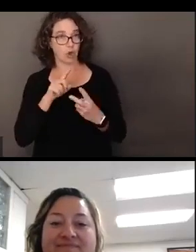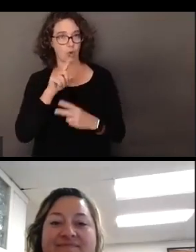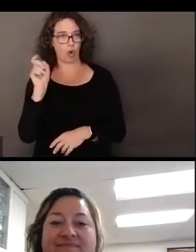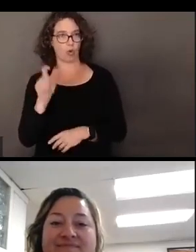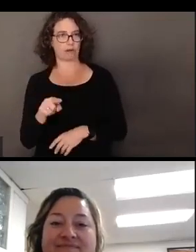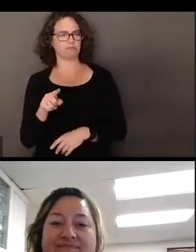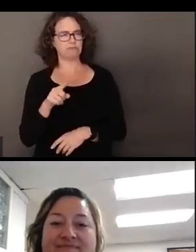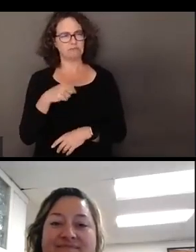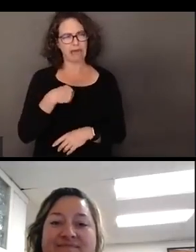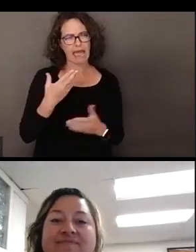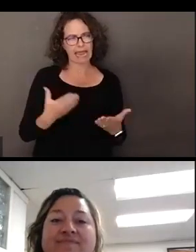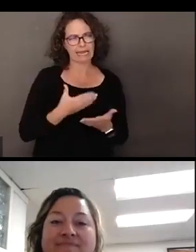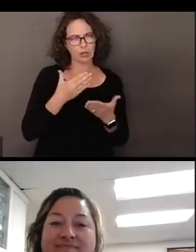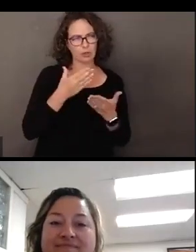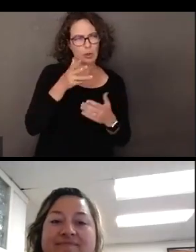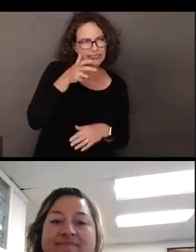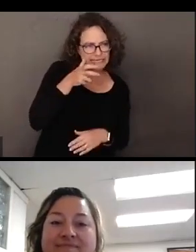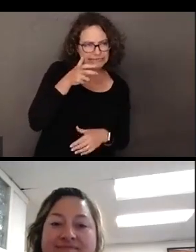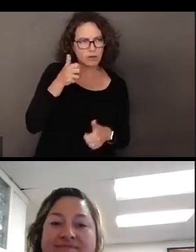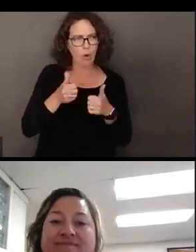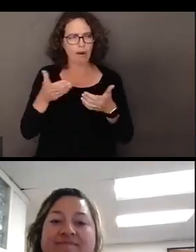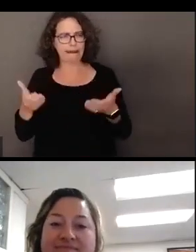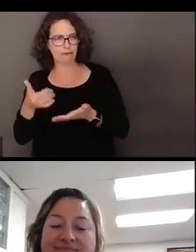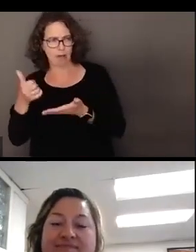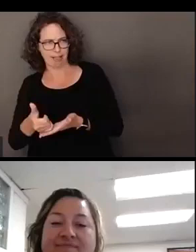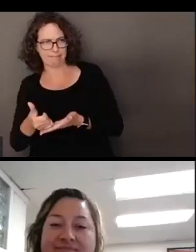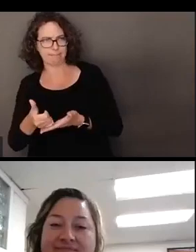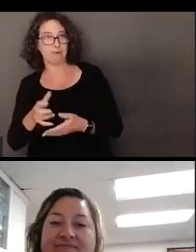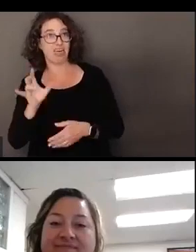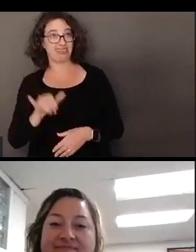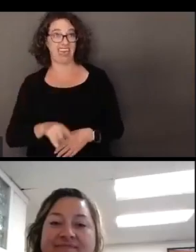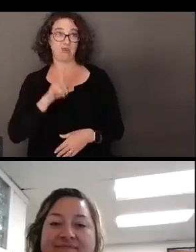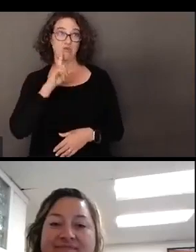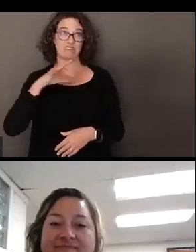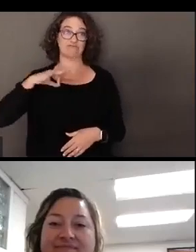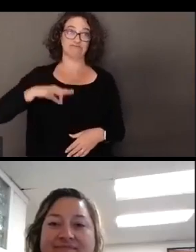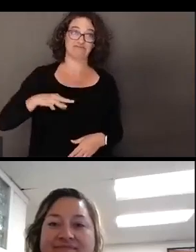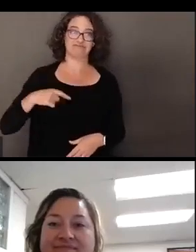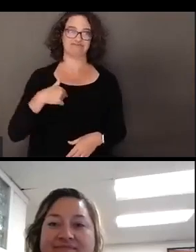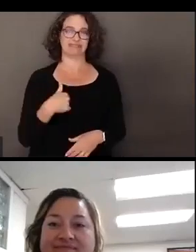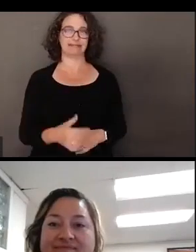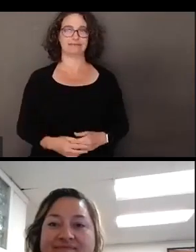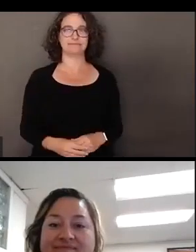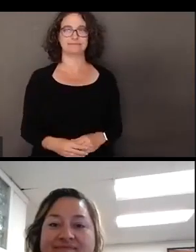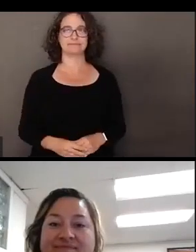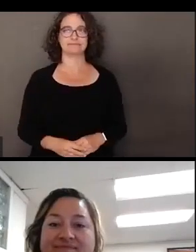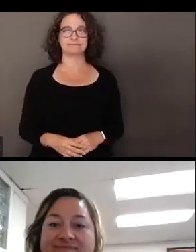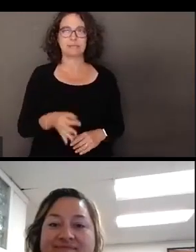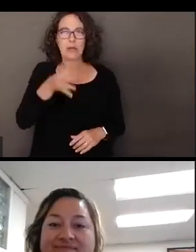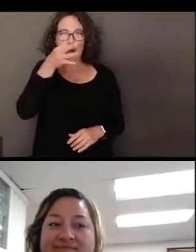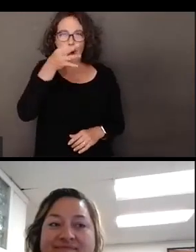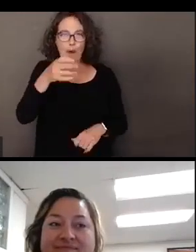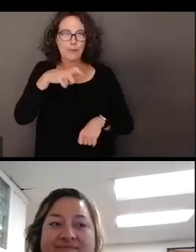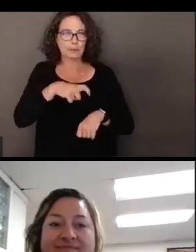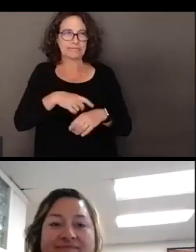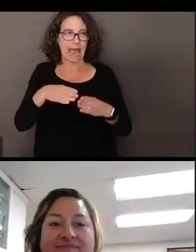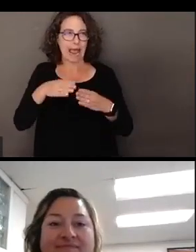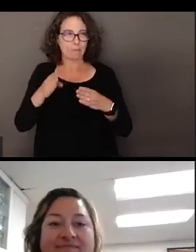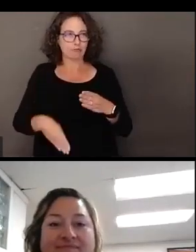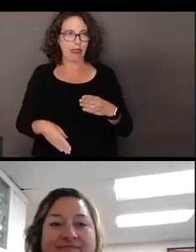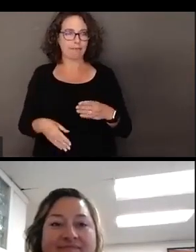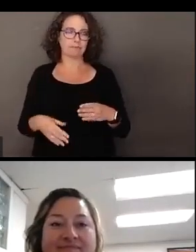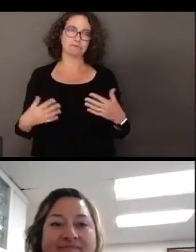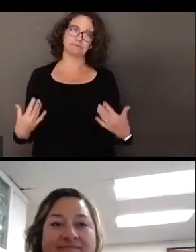listen, or am I here to help, has been really helpful for me personally. Even. So it's almost time for us to wrap up. We've had such a